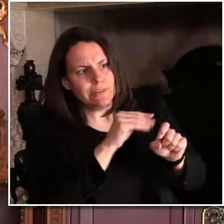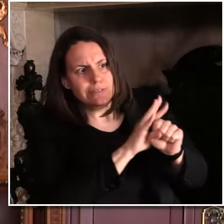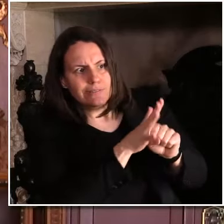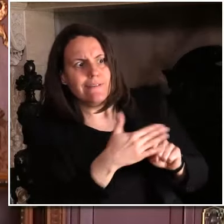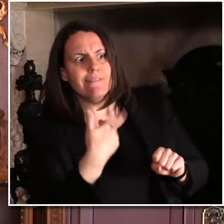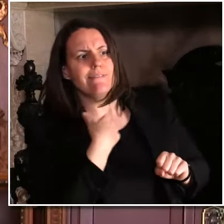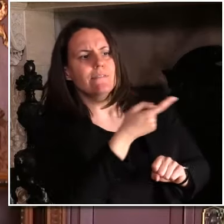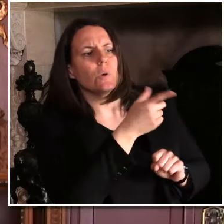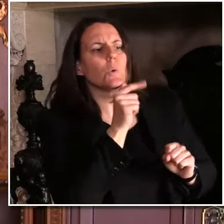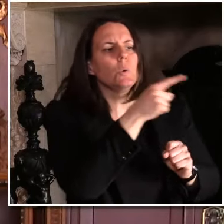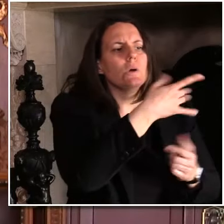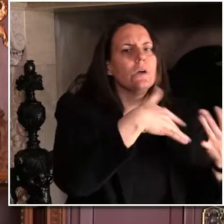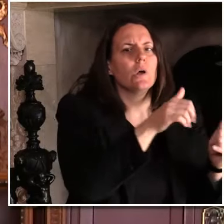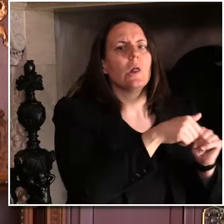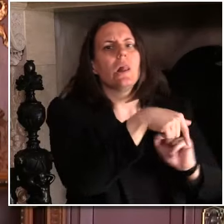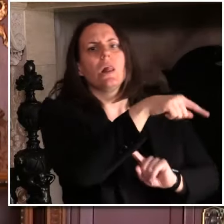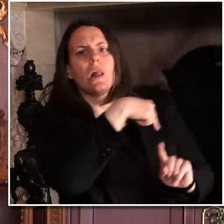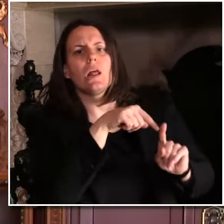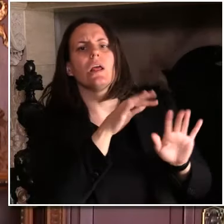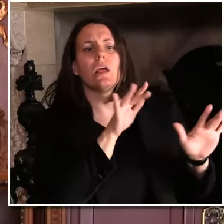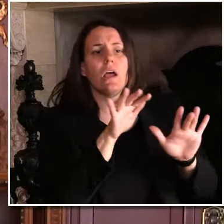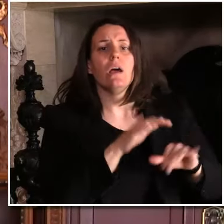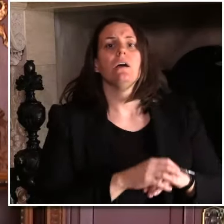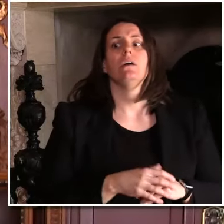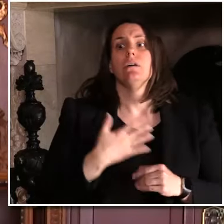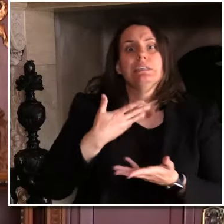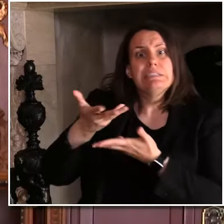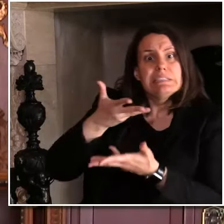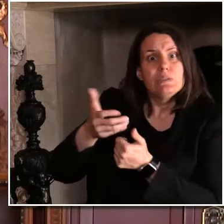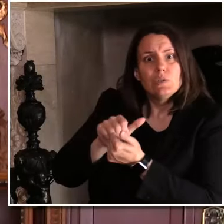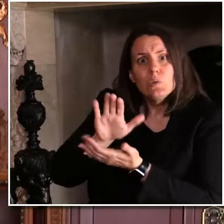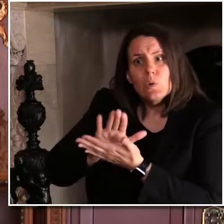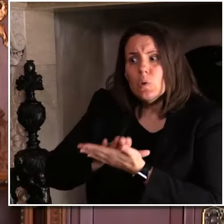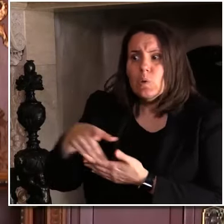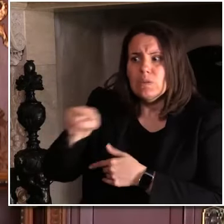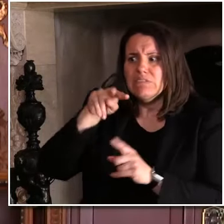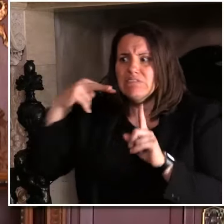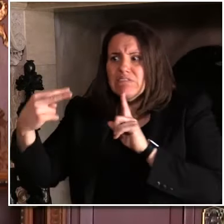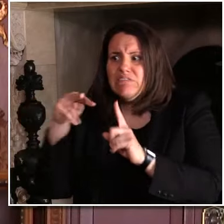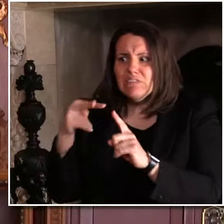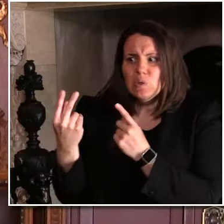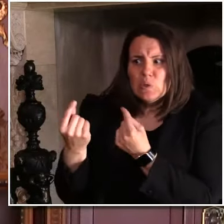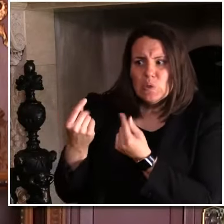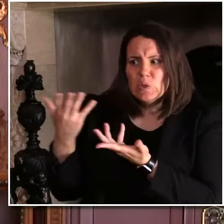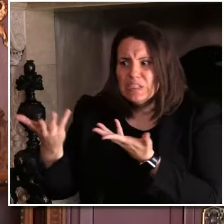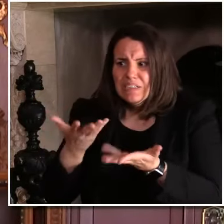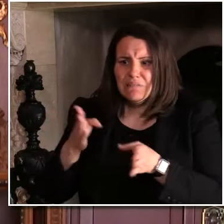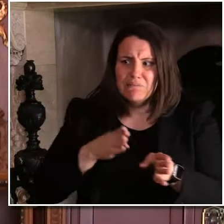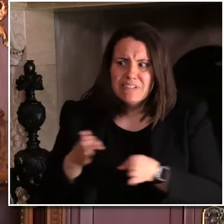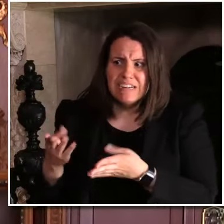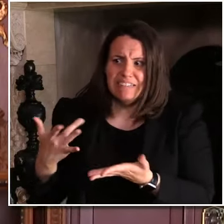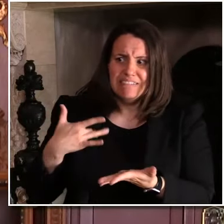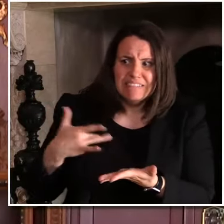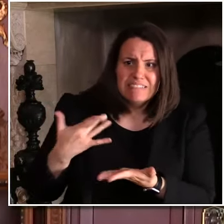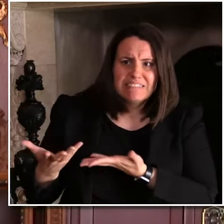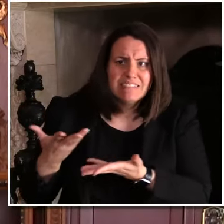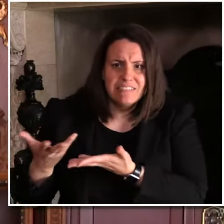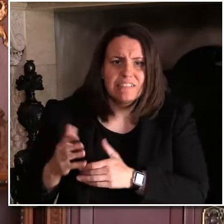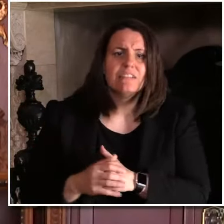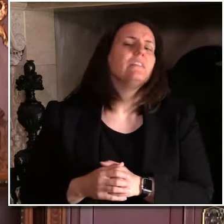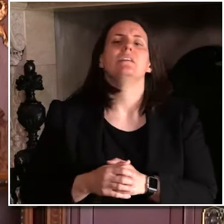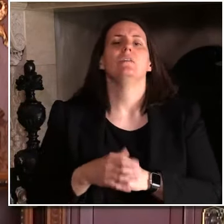this next fall. And by doing that, we will be able to start